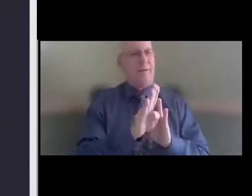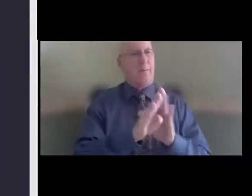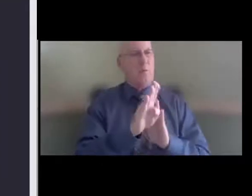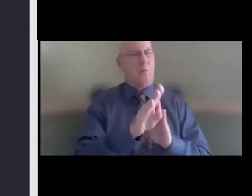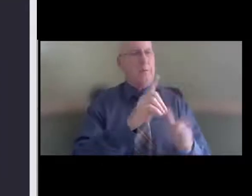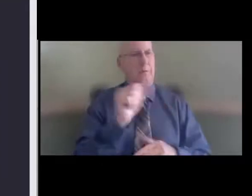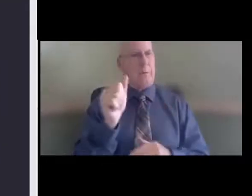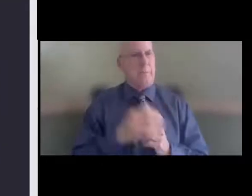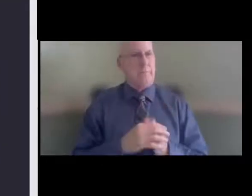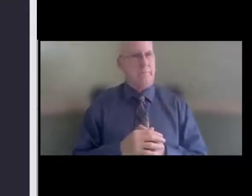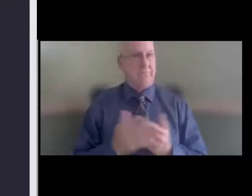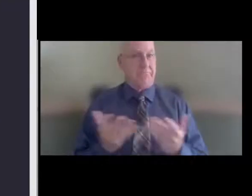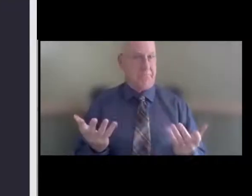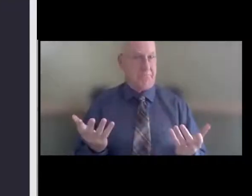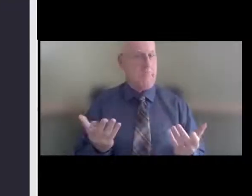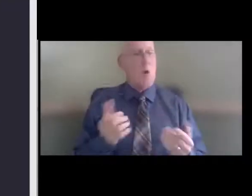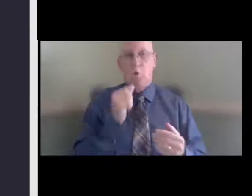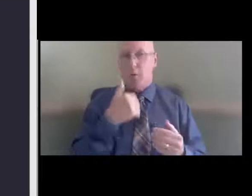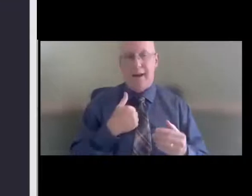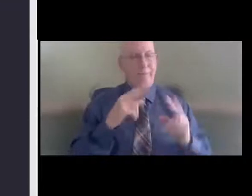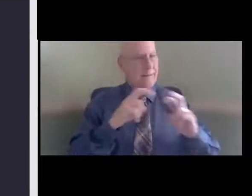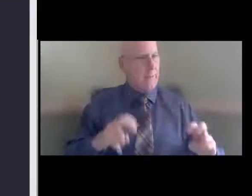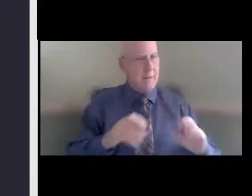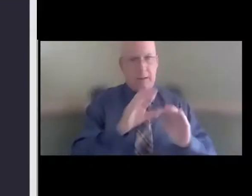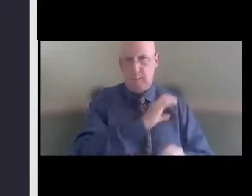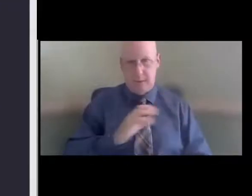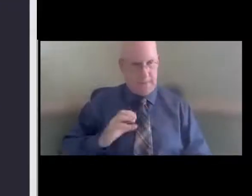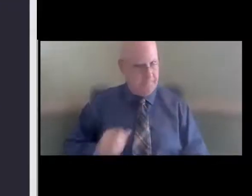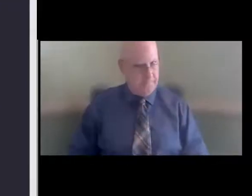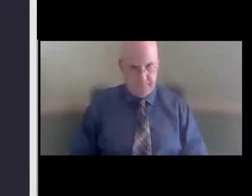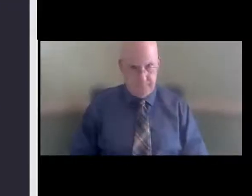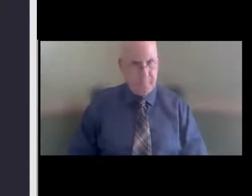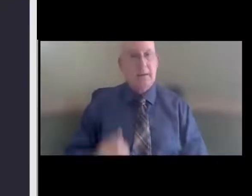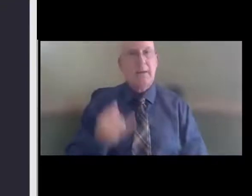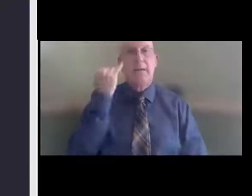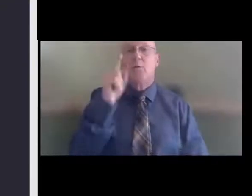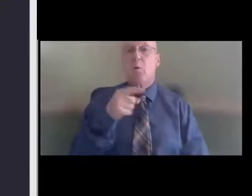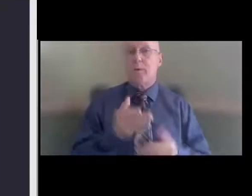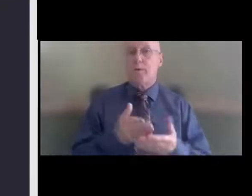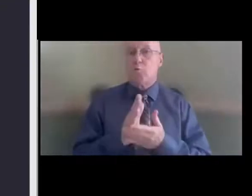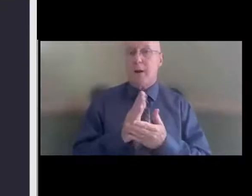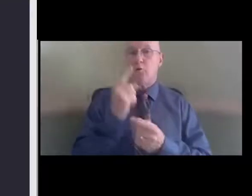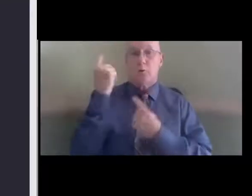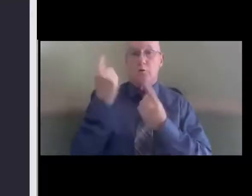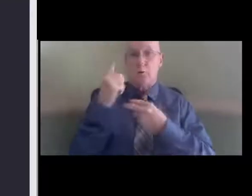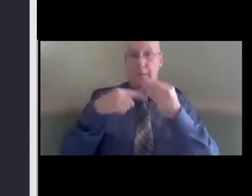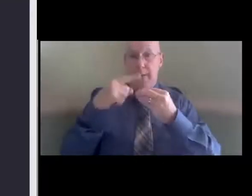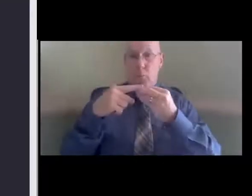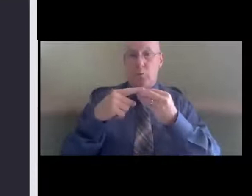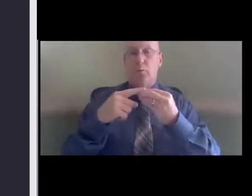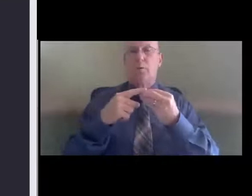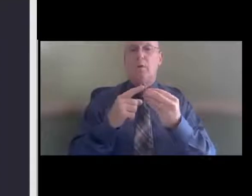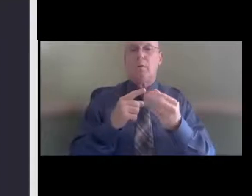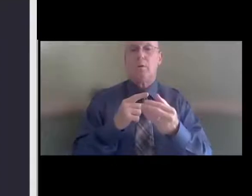difference between these two. So we don't have the examining committee. If the only rights that you are concerned about are